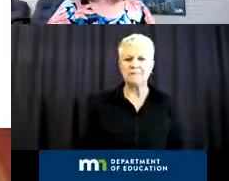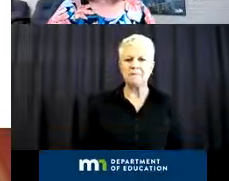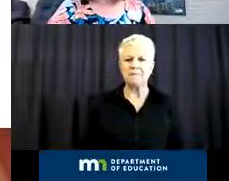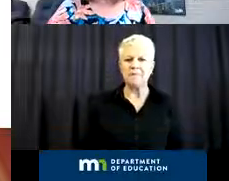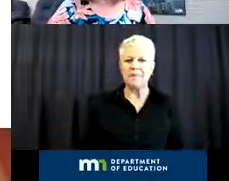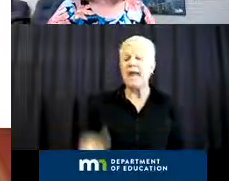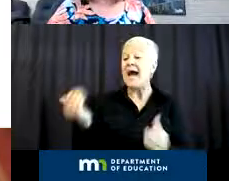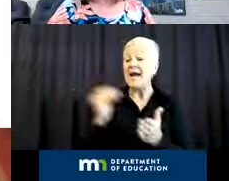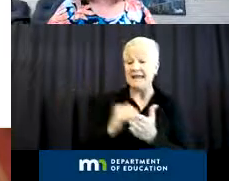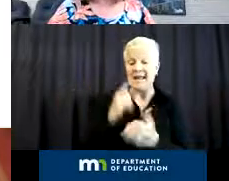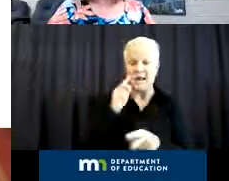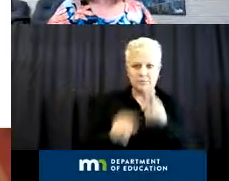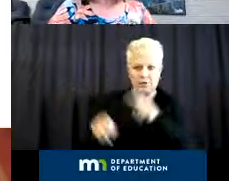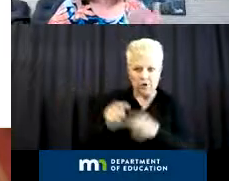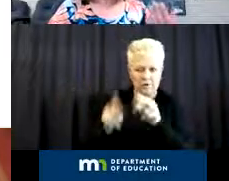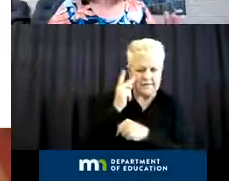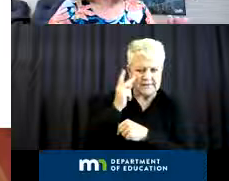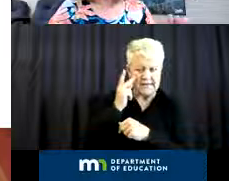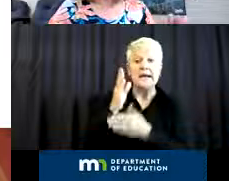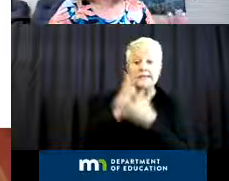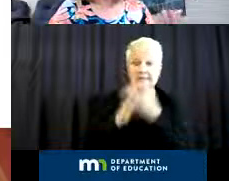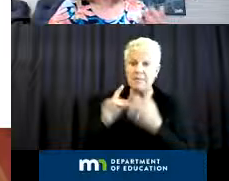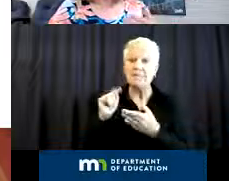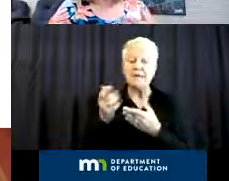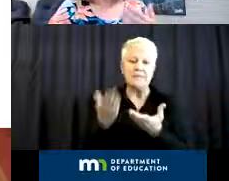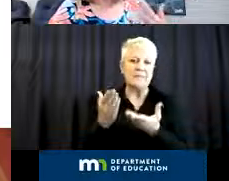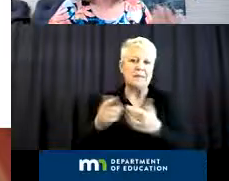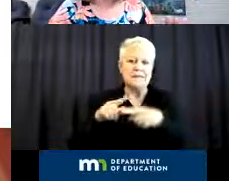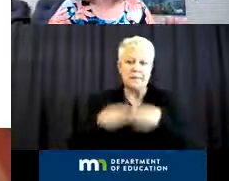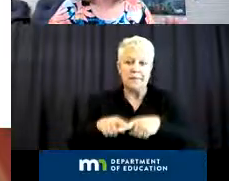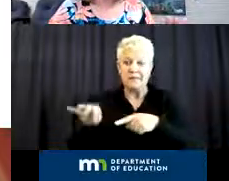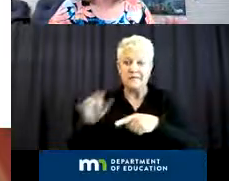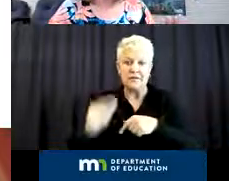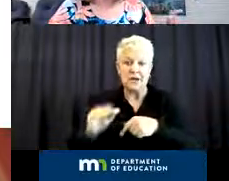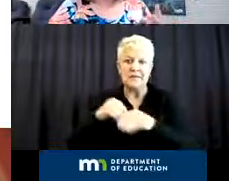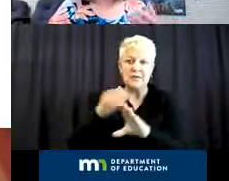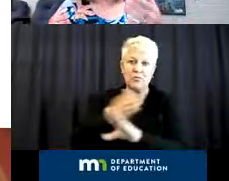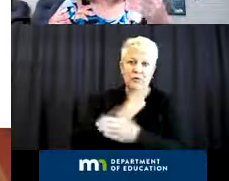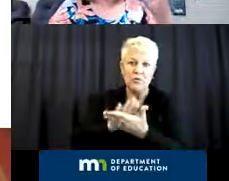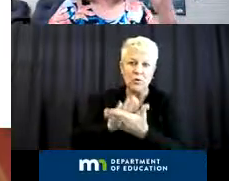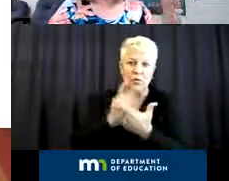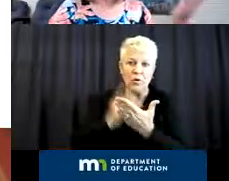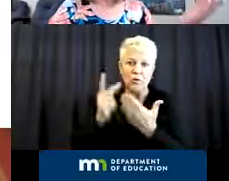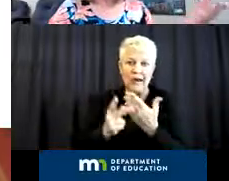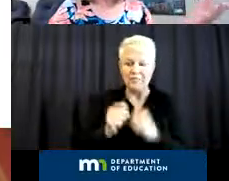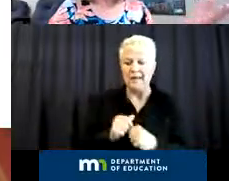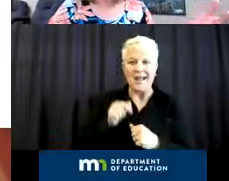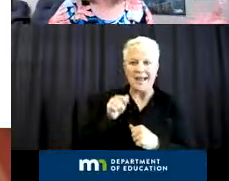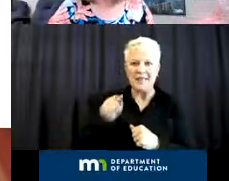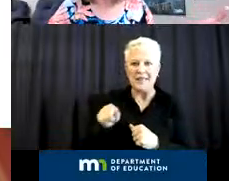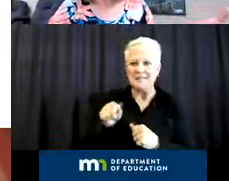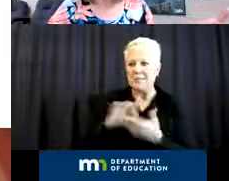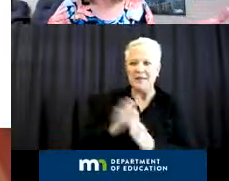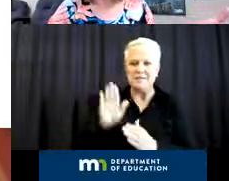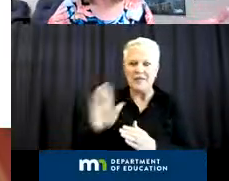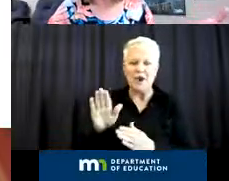Again, I would observe and see. Some of it might be dictated if the child is in a preschool program, that this is their go-to spot when it's